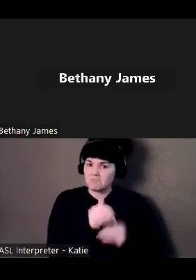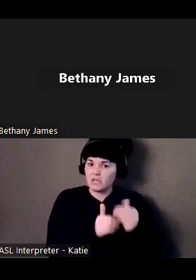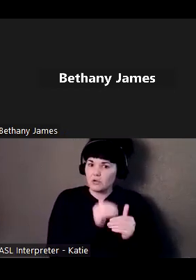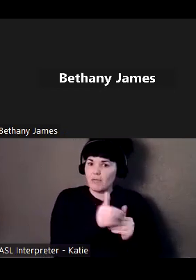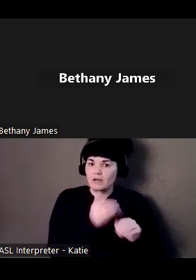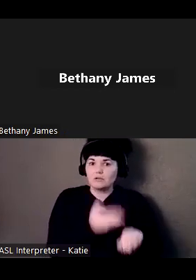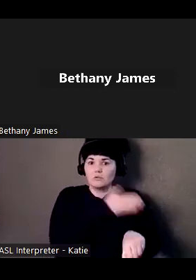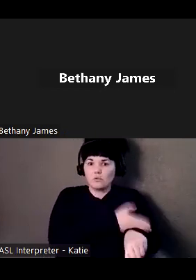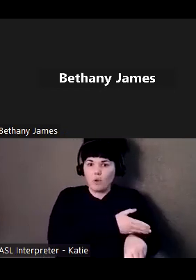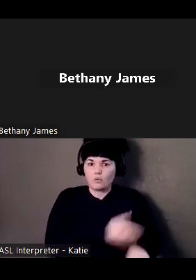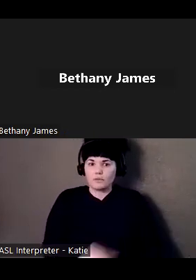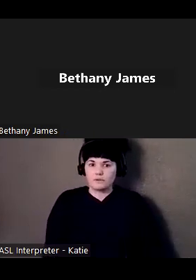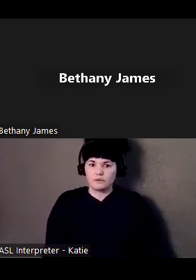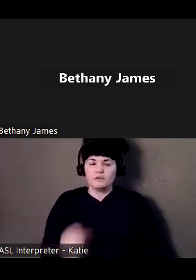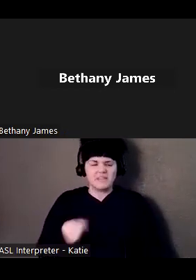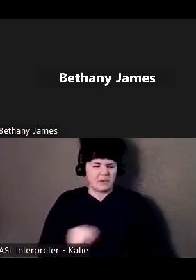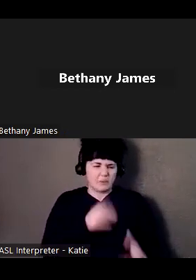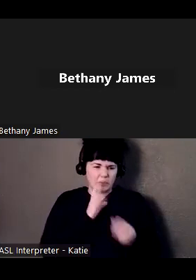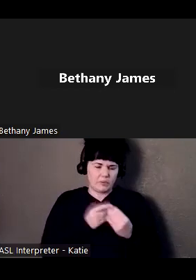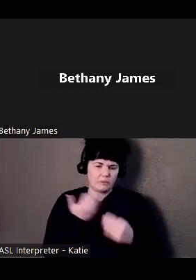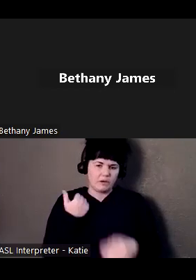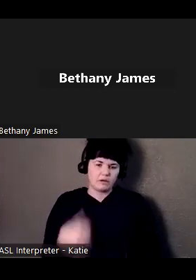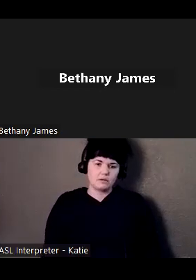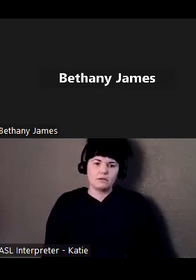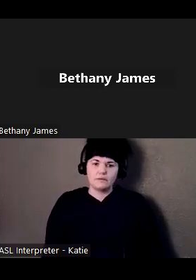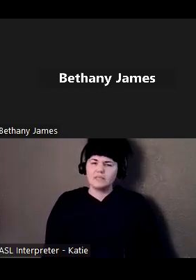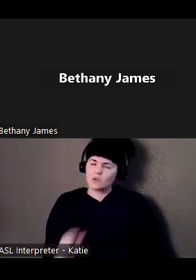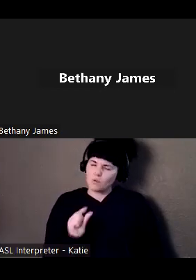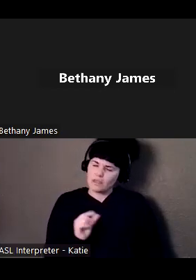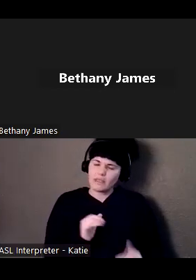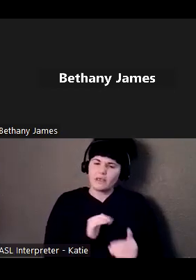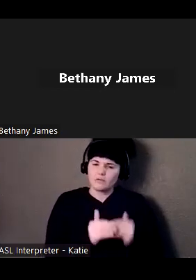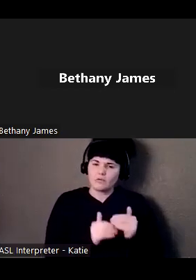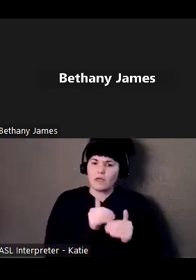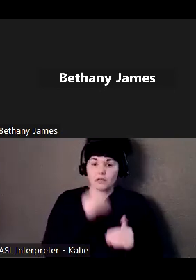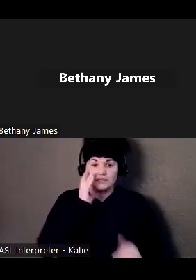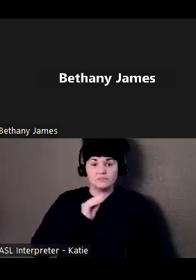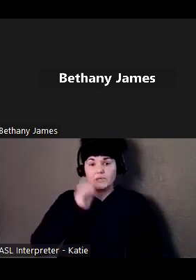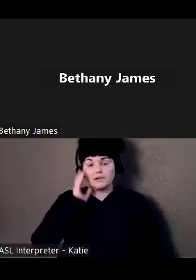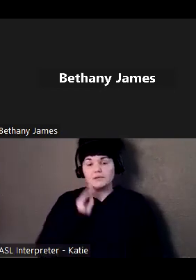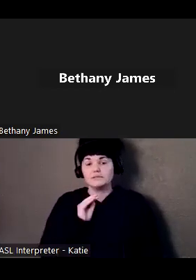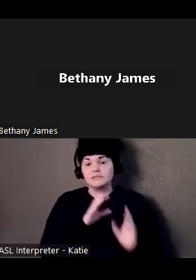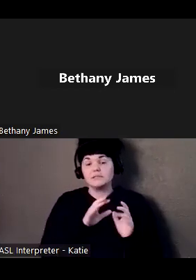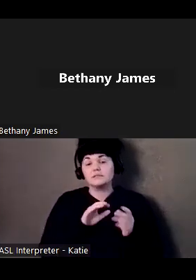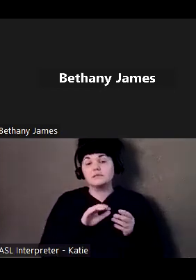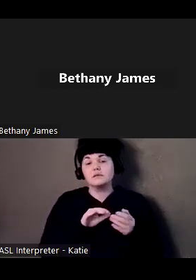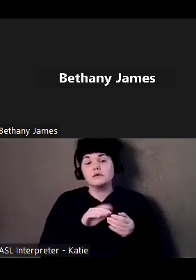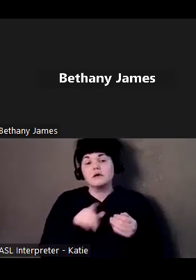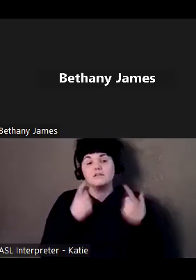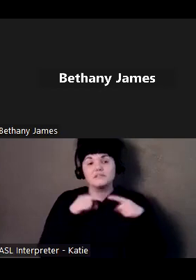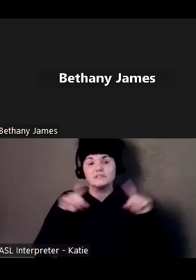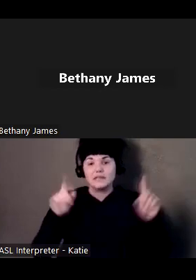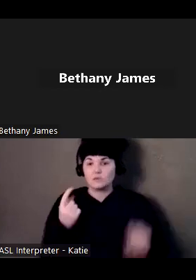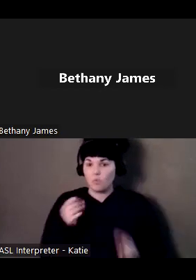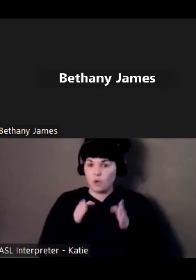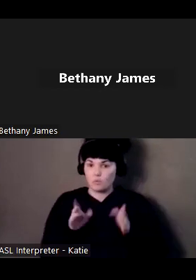we alluded to. So incremental experiences of success. One way we VR